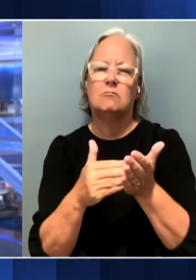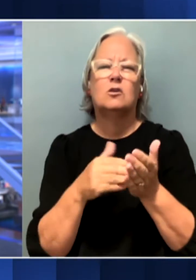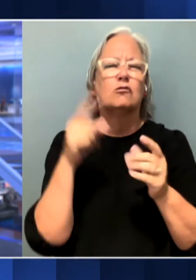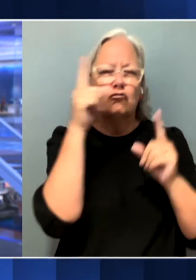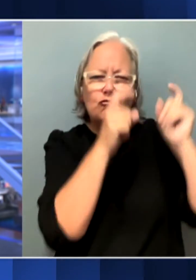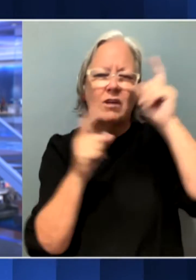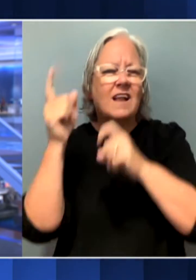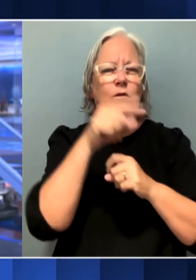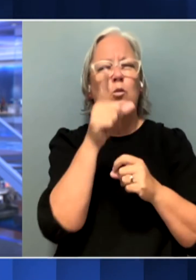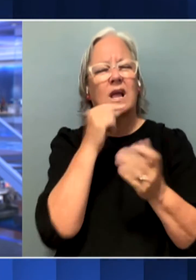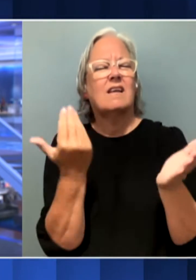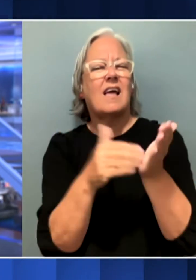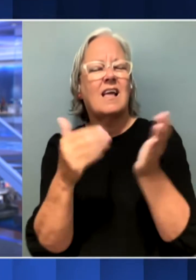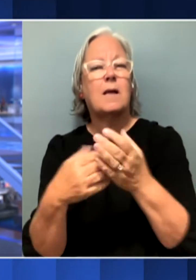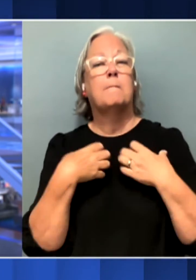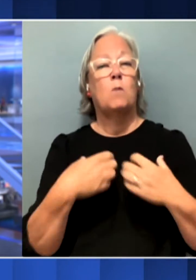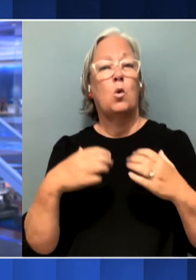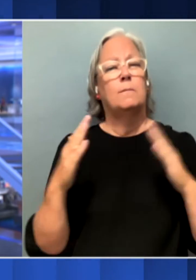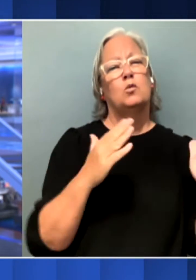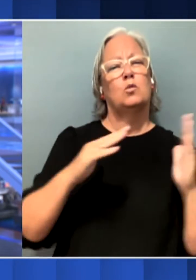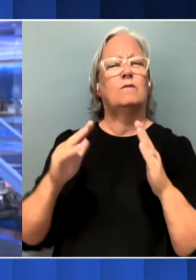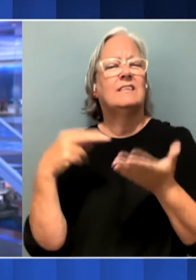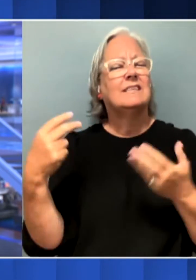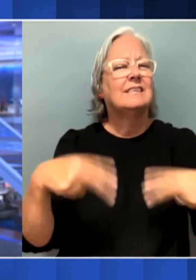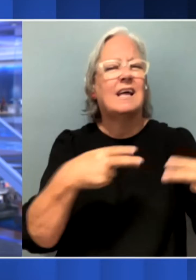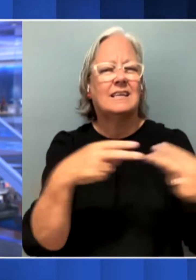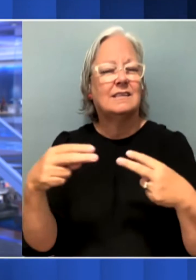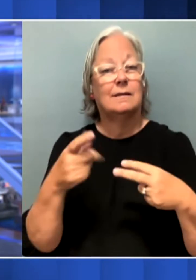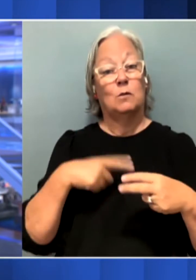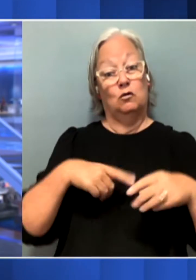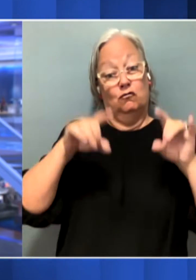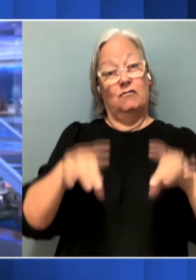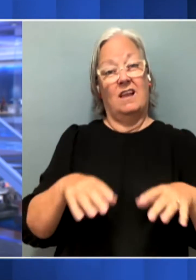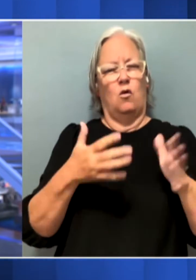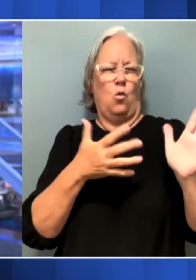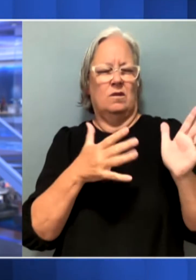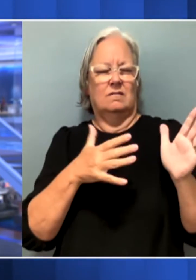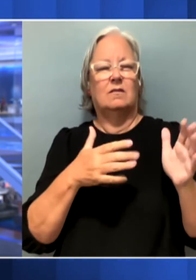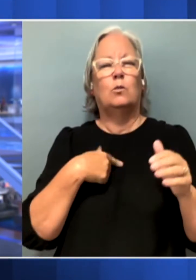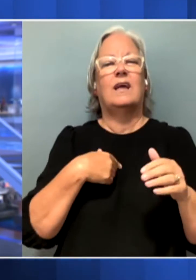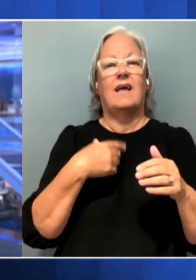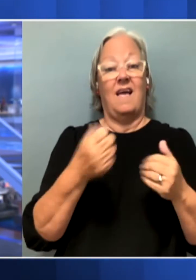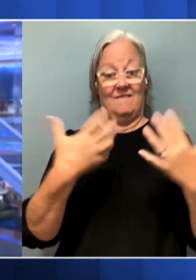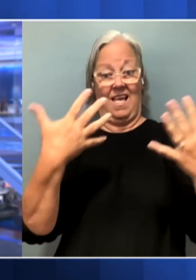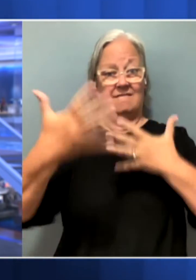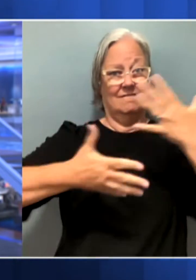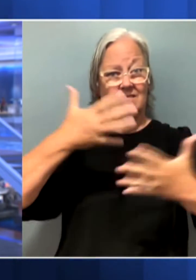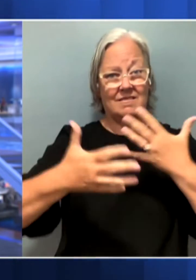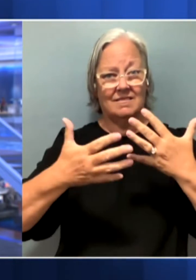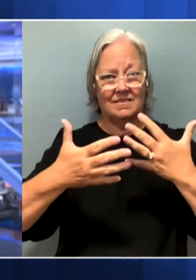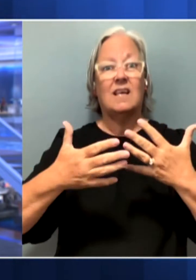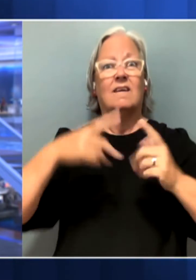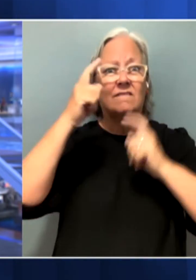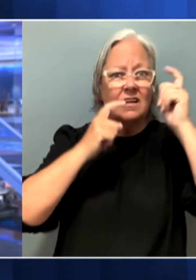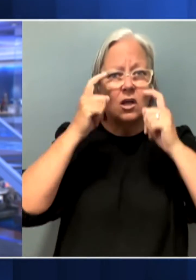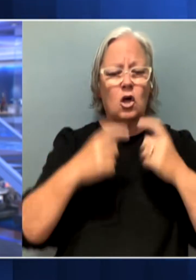as well, because when we use Auslan, Australian Sign Language, we don't only use our hands, we use our facial expressions and our bodies. So with music,